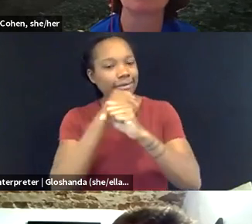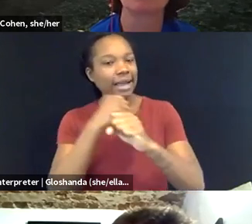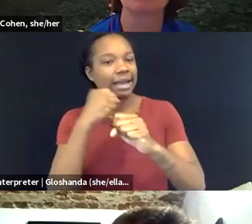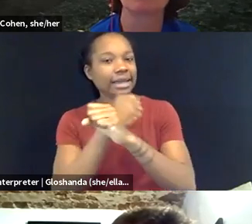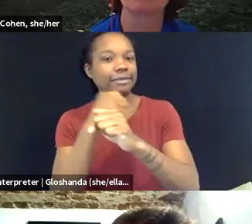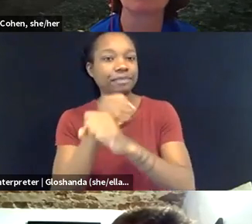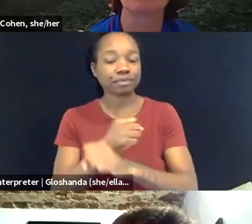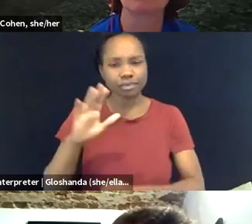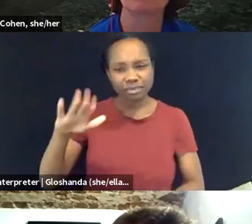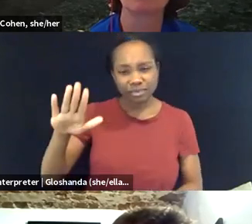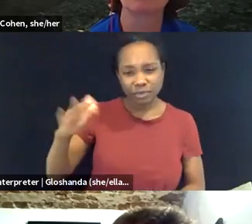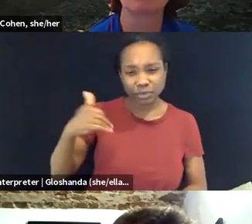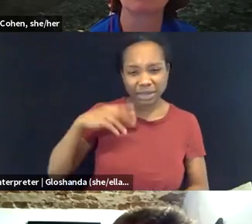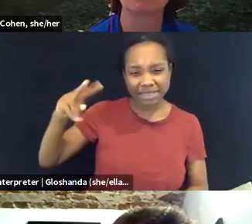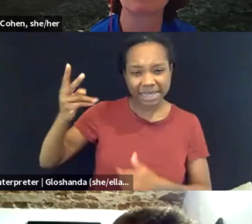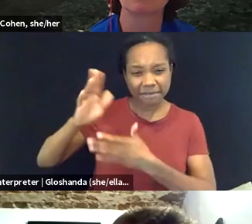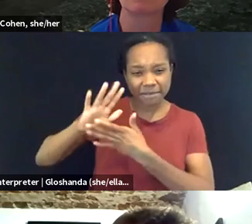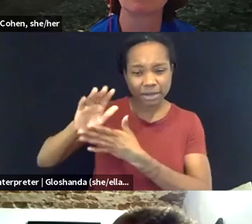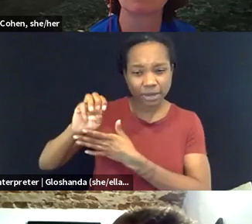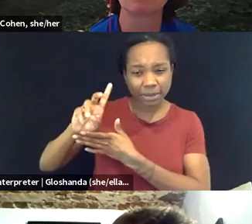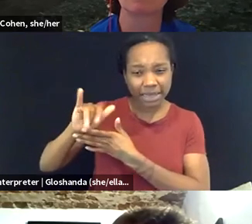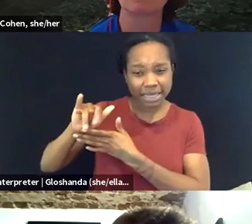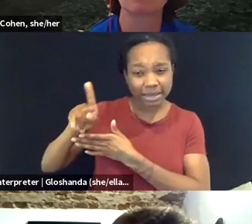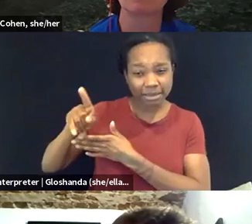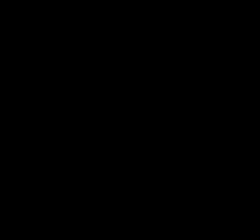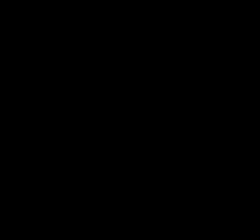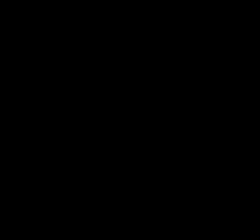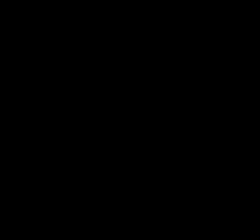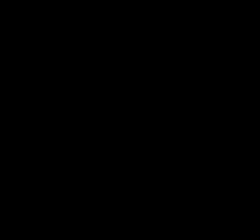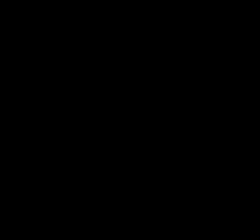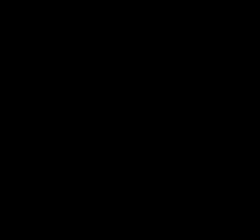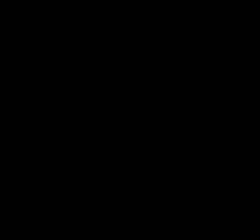did you have the second video up there, Emily, or no?